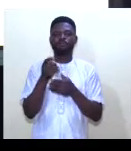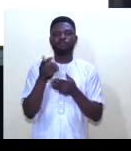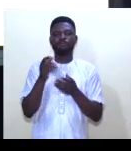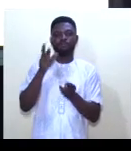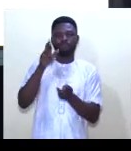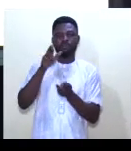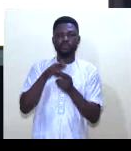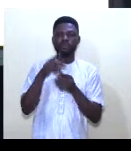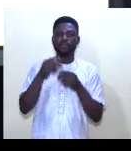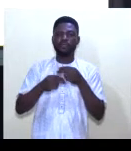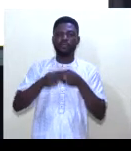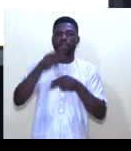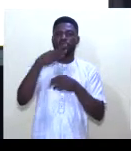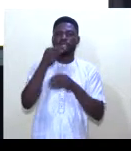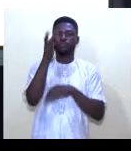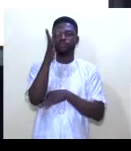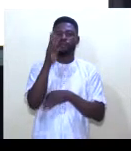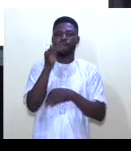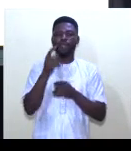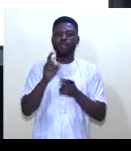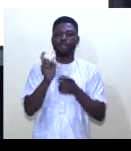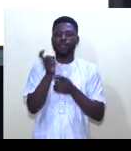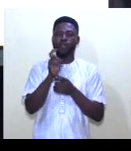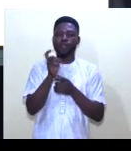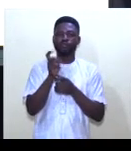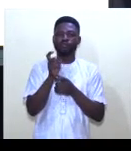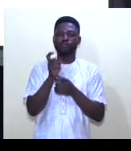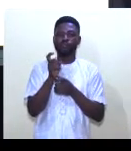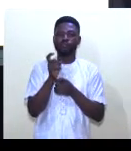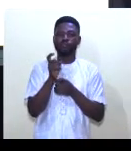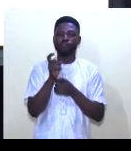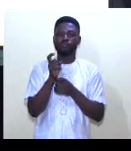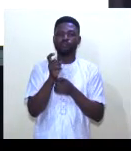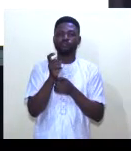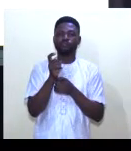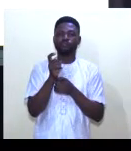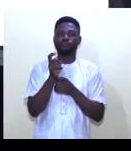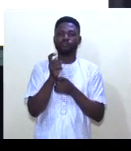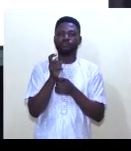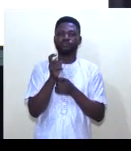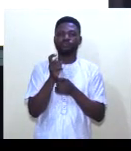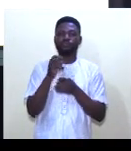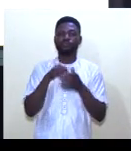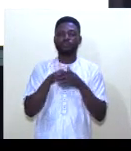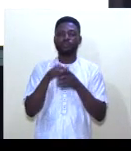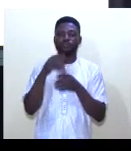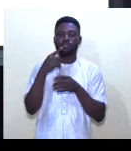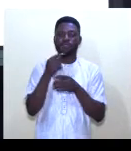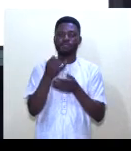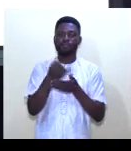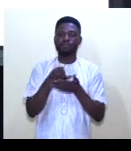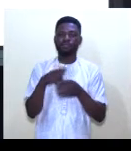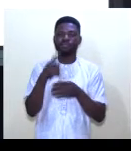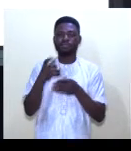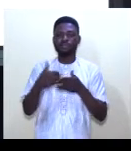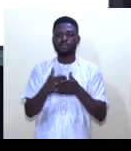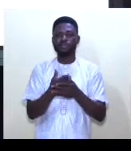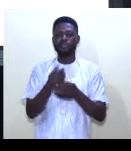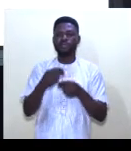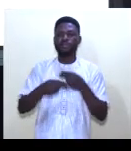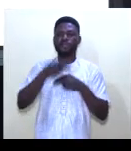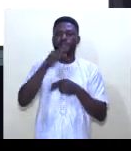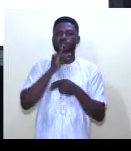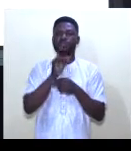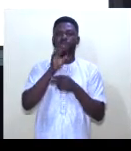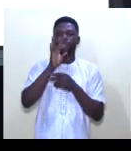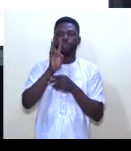Ade scales down the height of a tree by 100. He scales it down by 100. In his drawing, the new height is